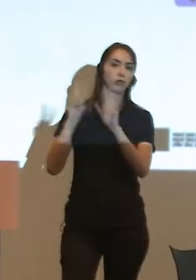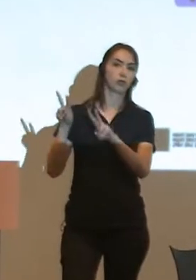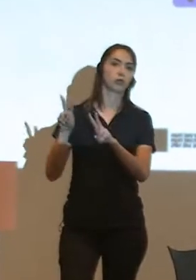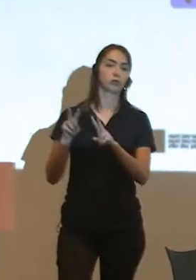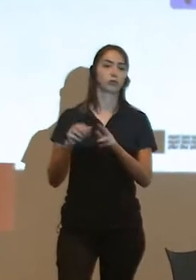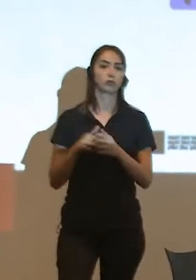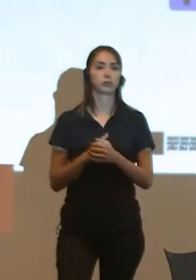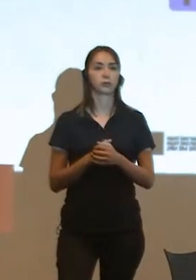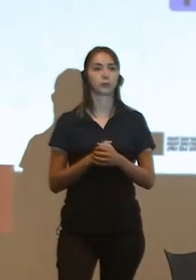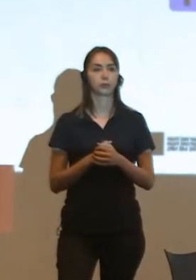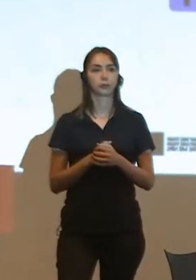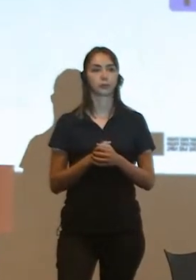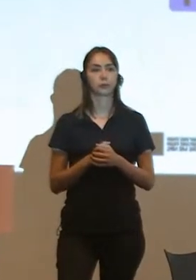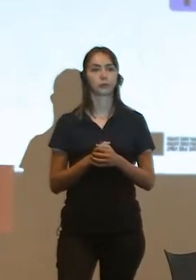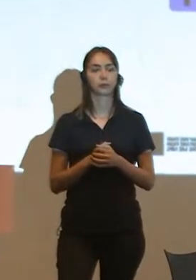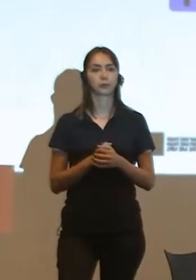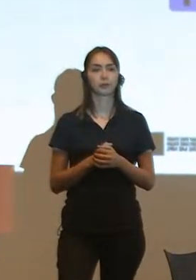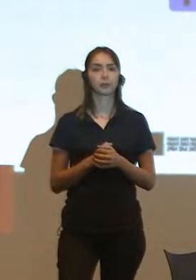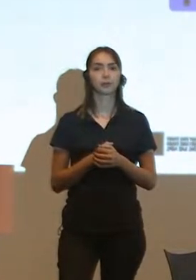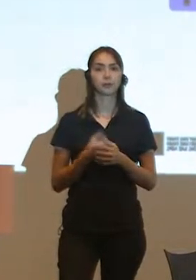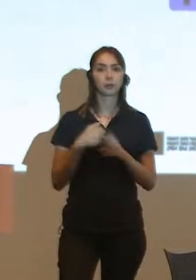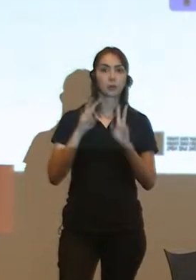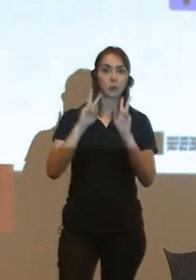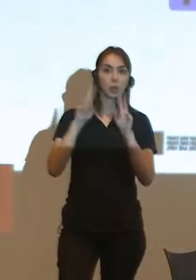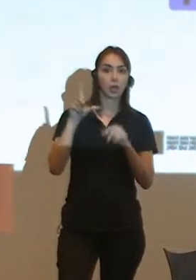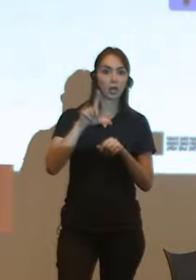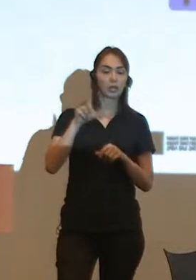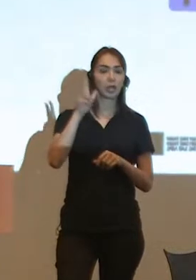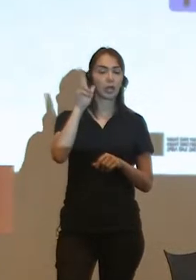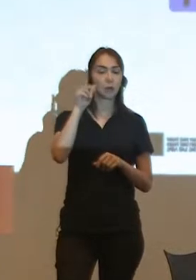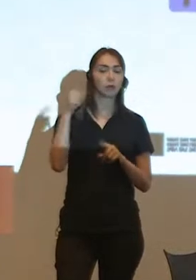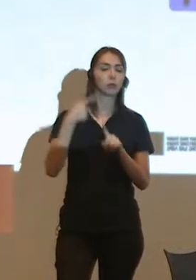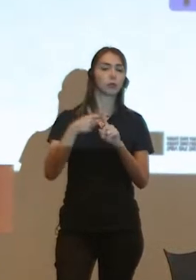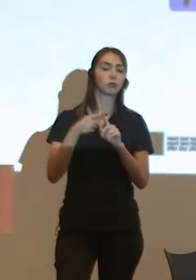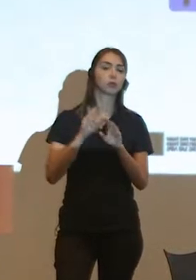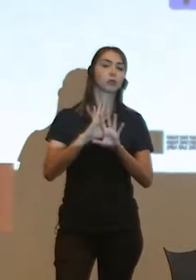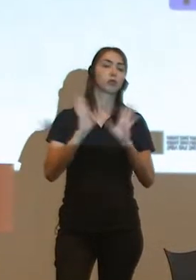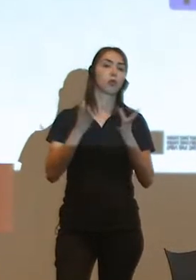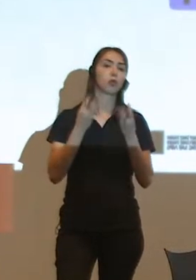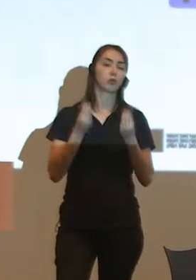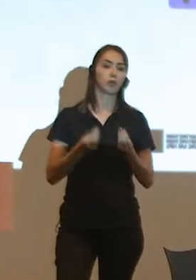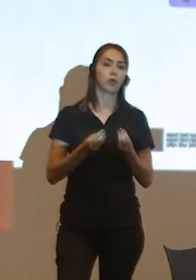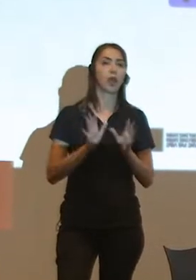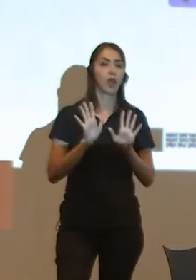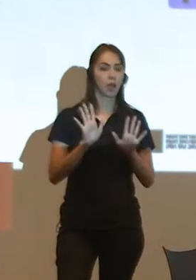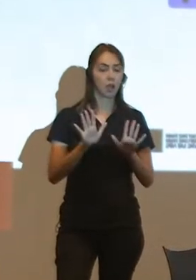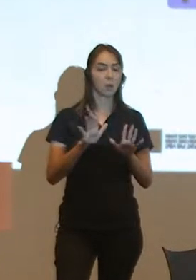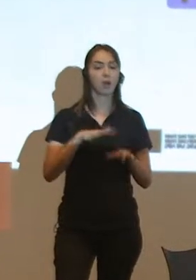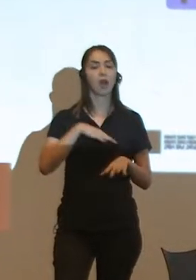see in latin america but let's come back to europe now